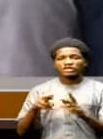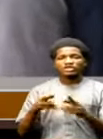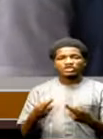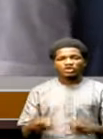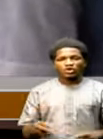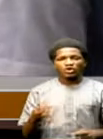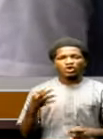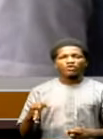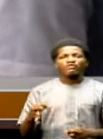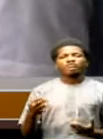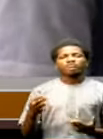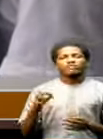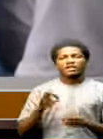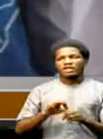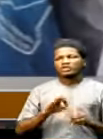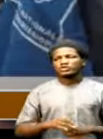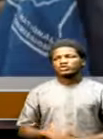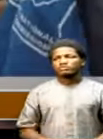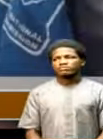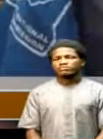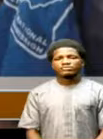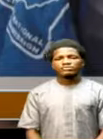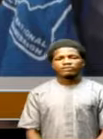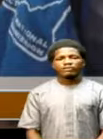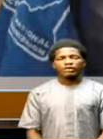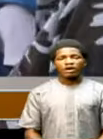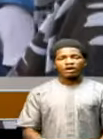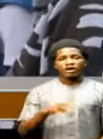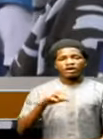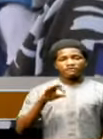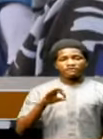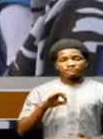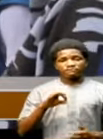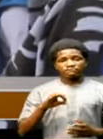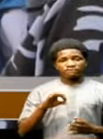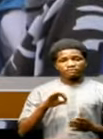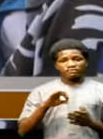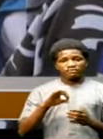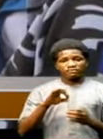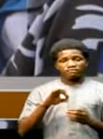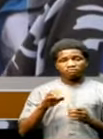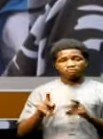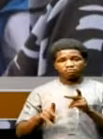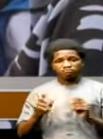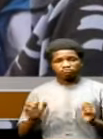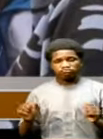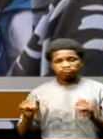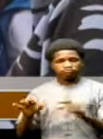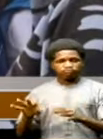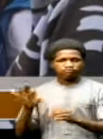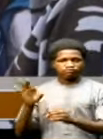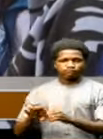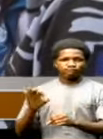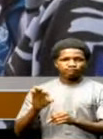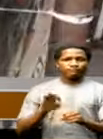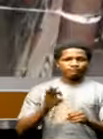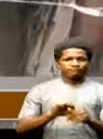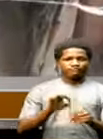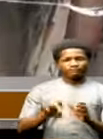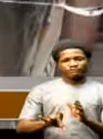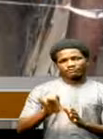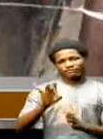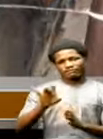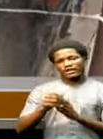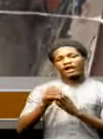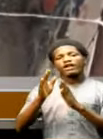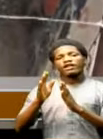On February 25th and March 18, 2023, through the ballot, Nigerians elected their leaders for the